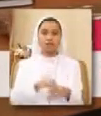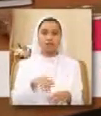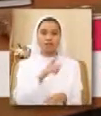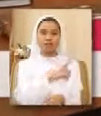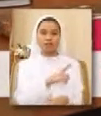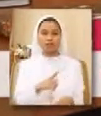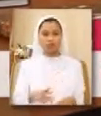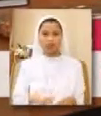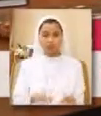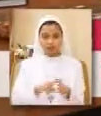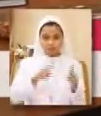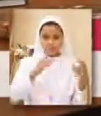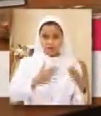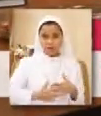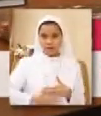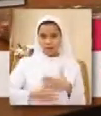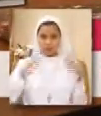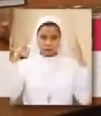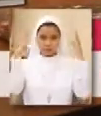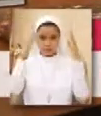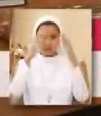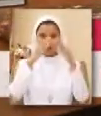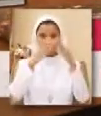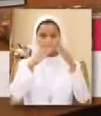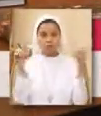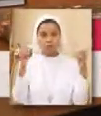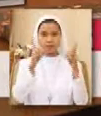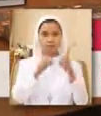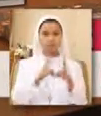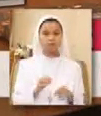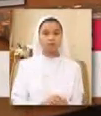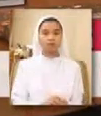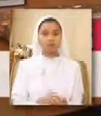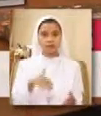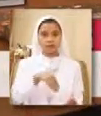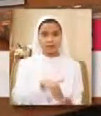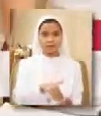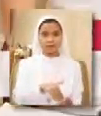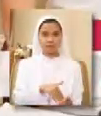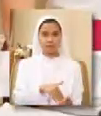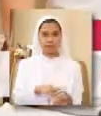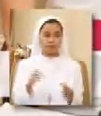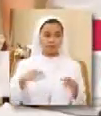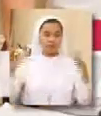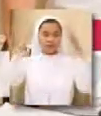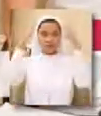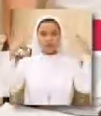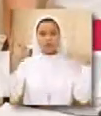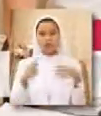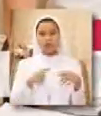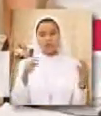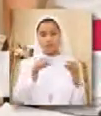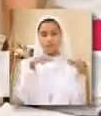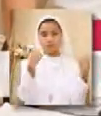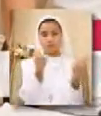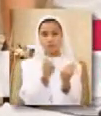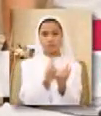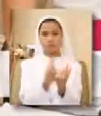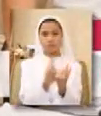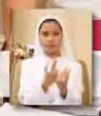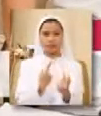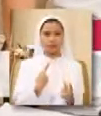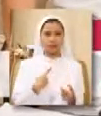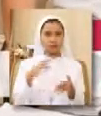so happy to meet you again, you know. You know, Sister has a group. Yes, Bishop. Especially very much